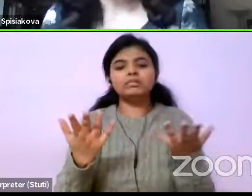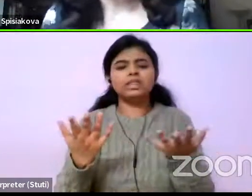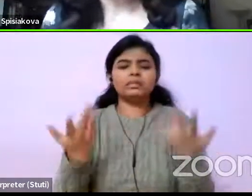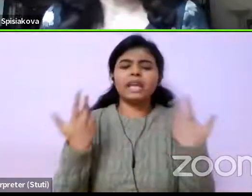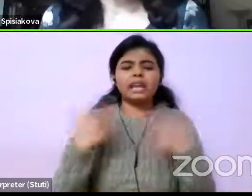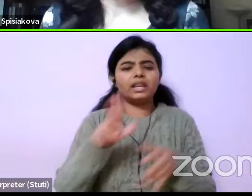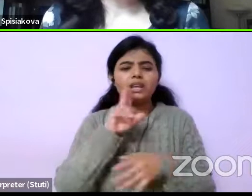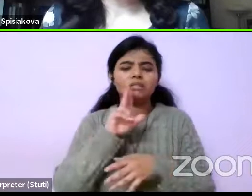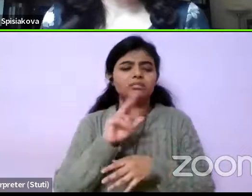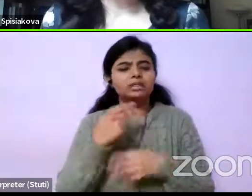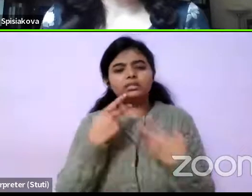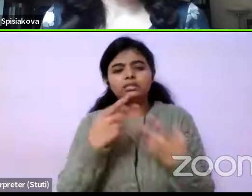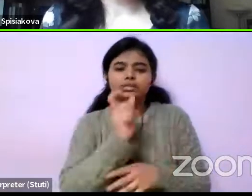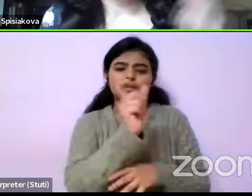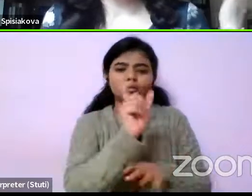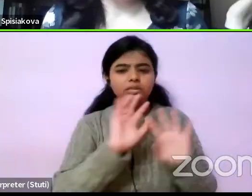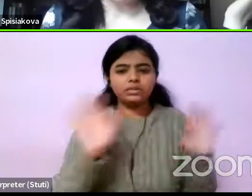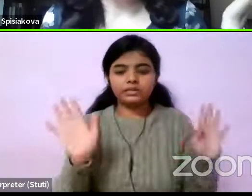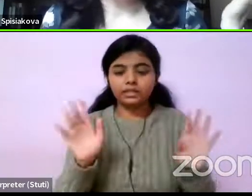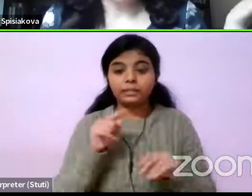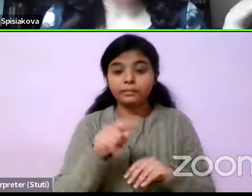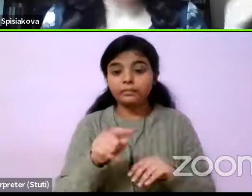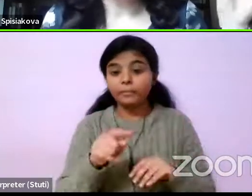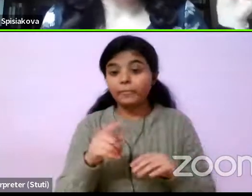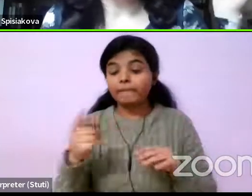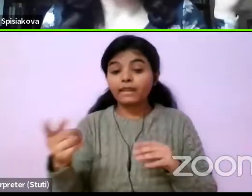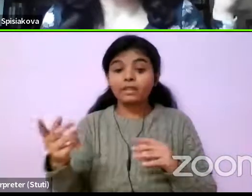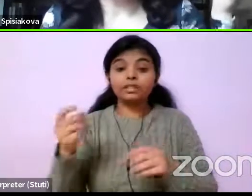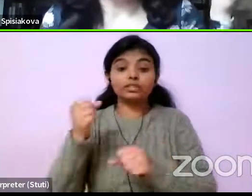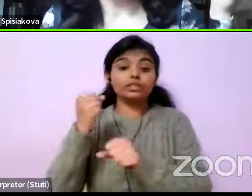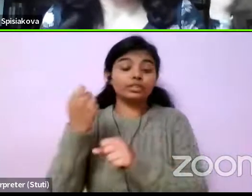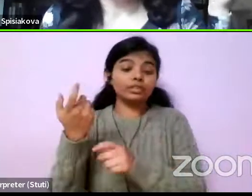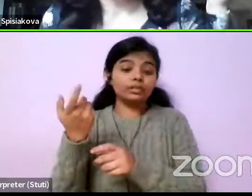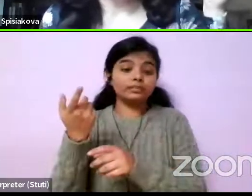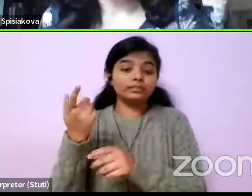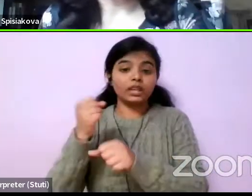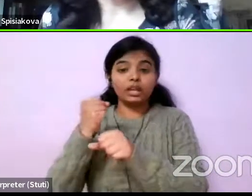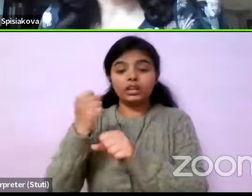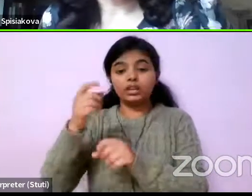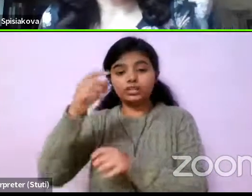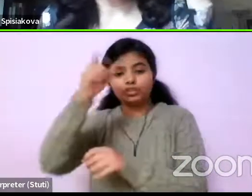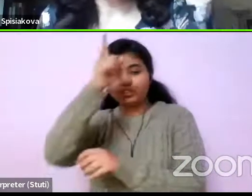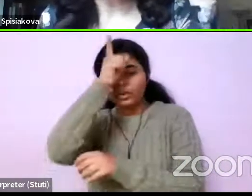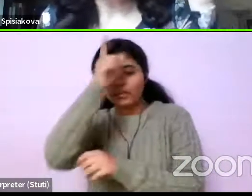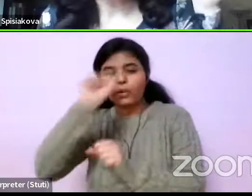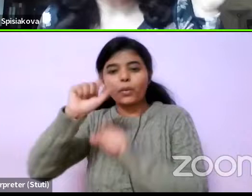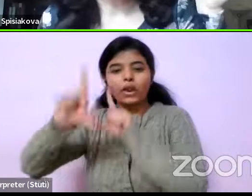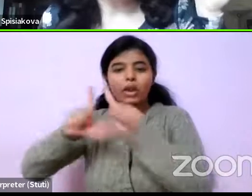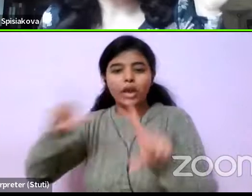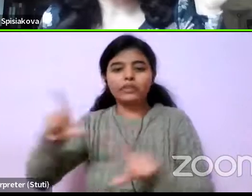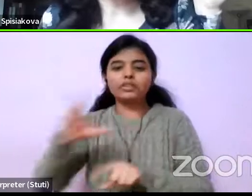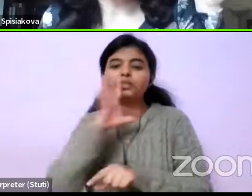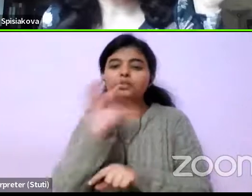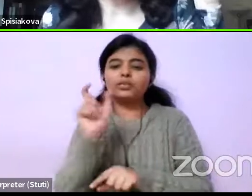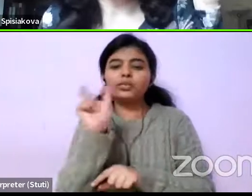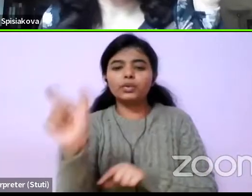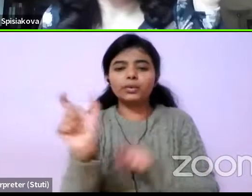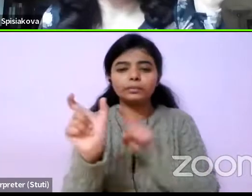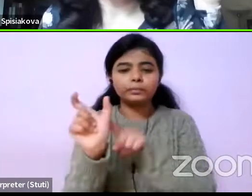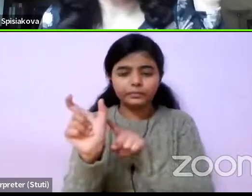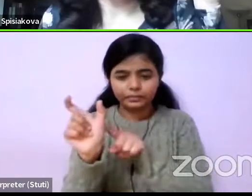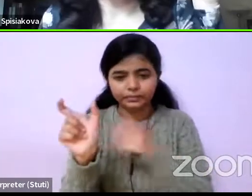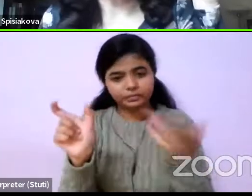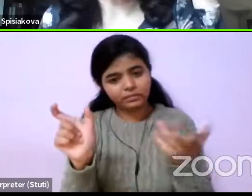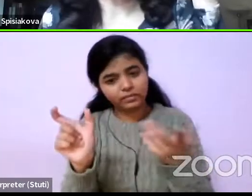ableismus. But it's interesting to compare it to German when there is a original word which is